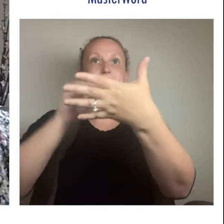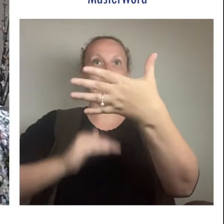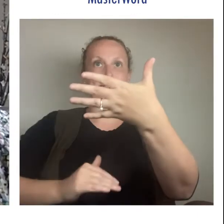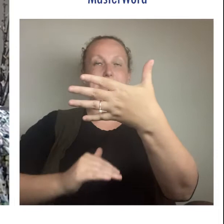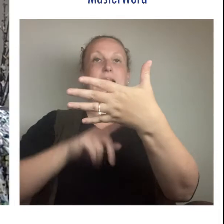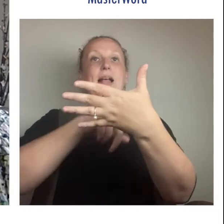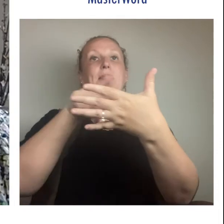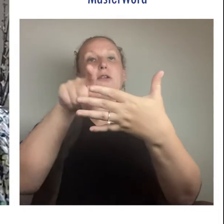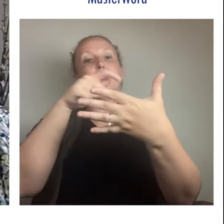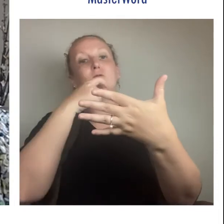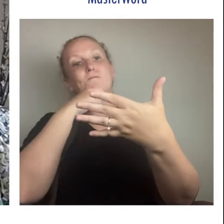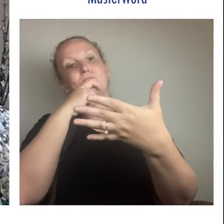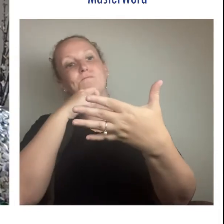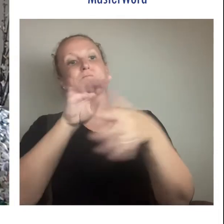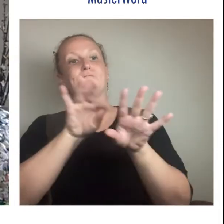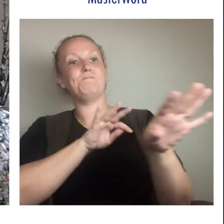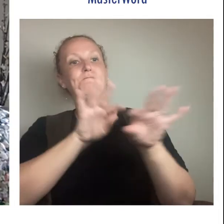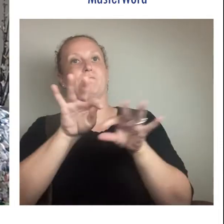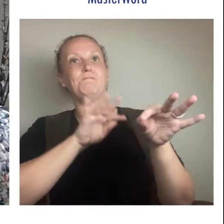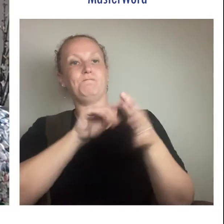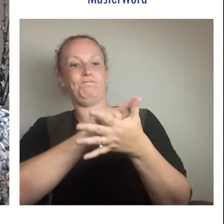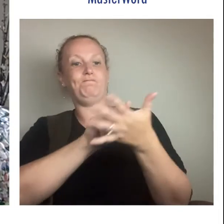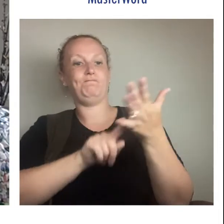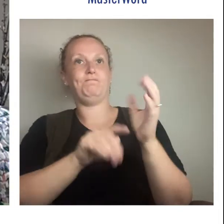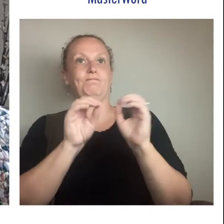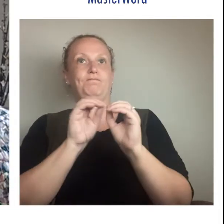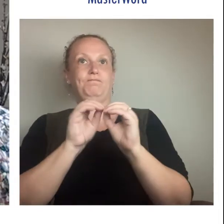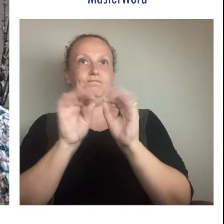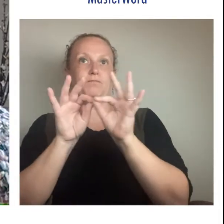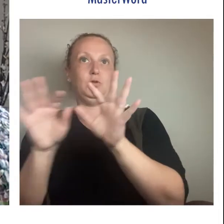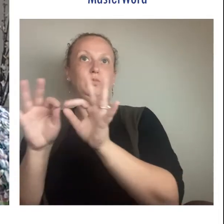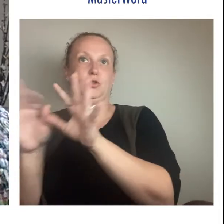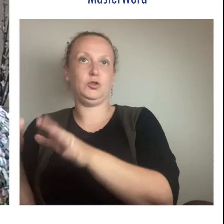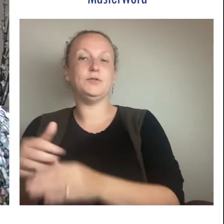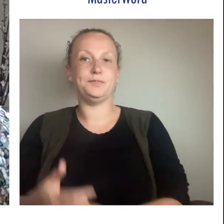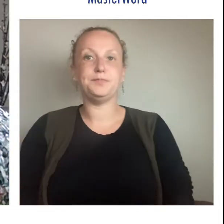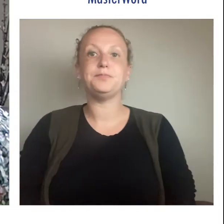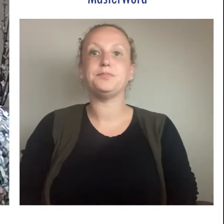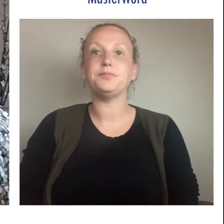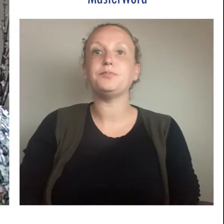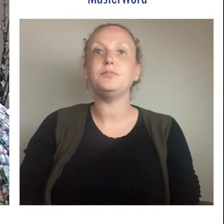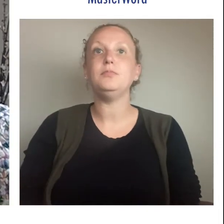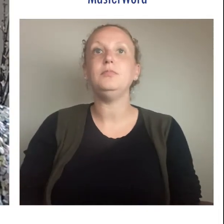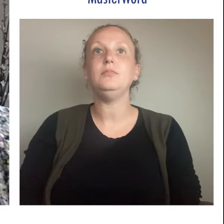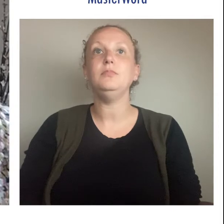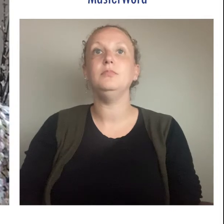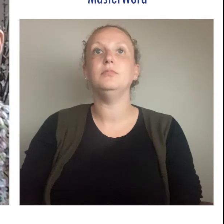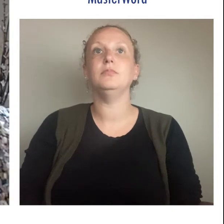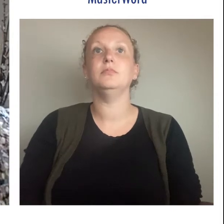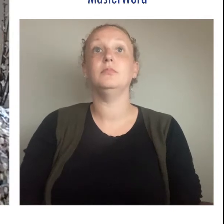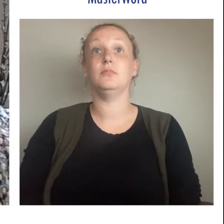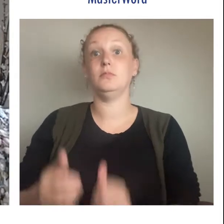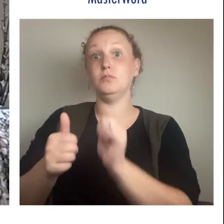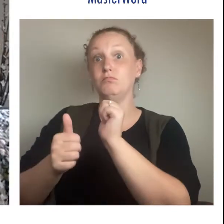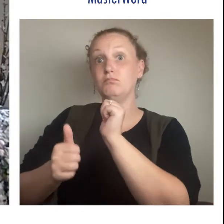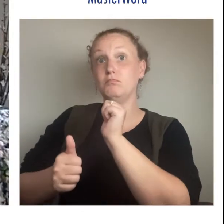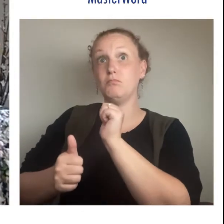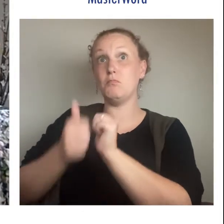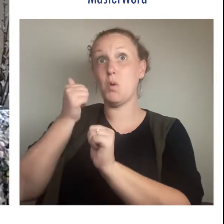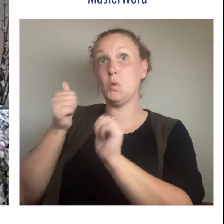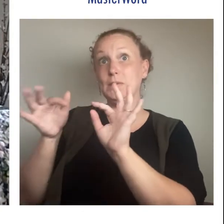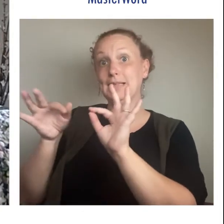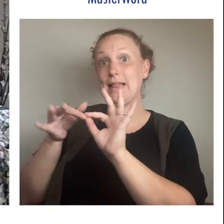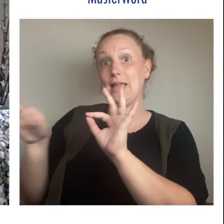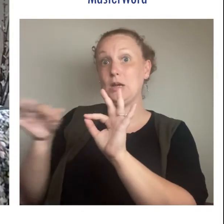that normally does not generate additional objections. Exactly, because in most of the languages we've